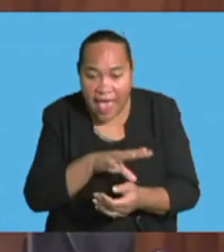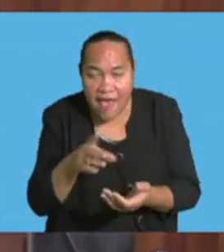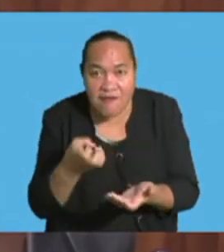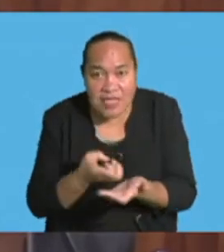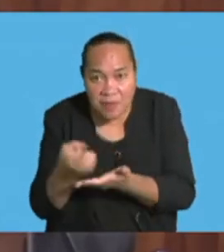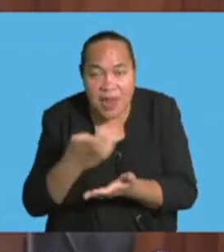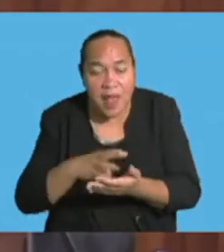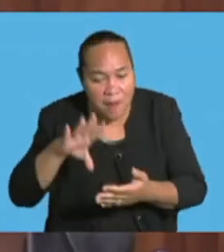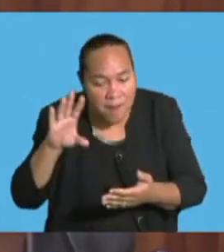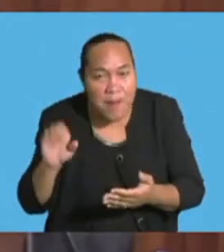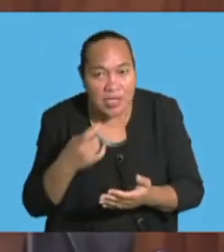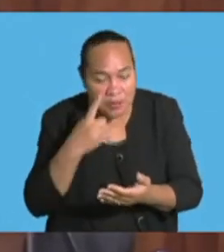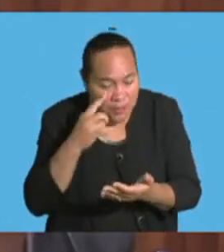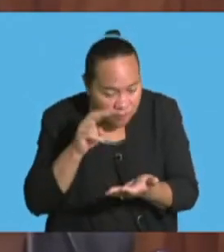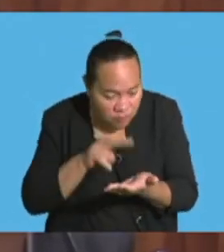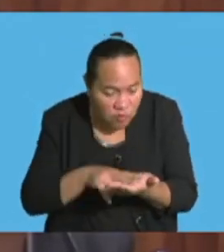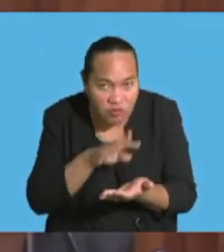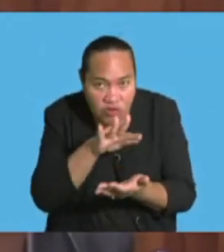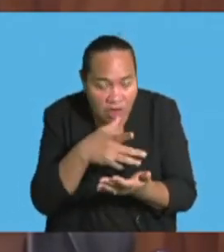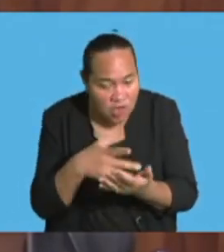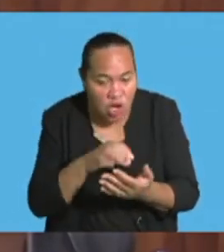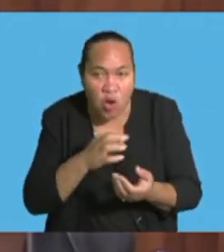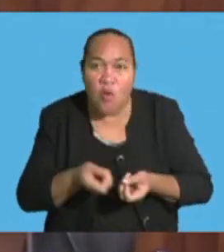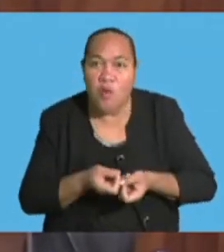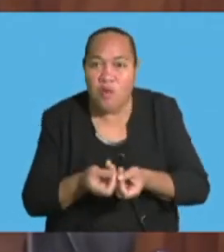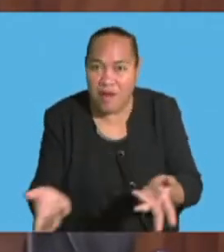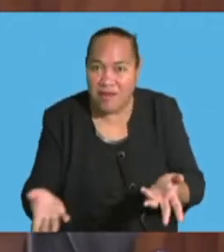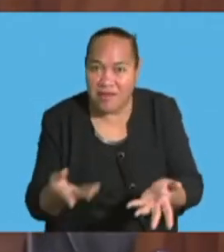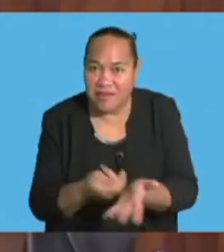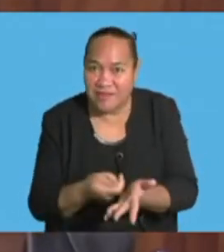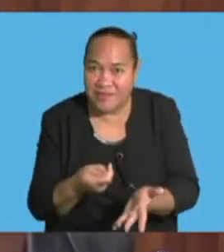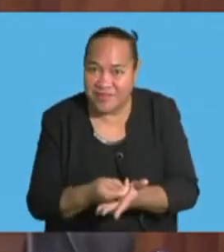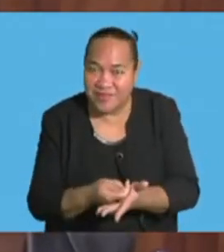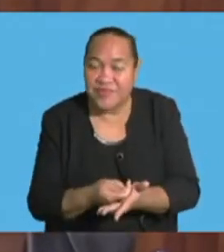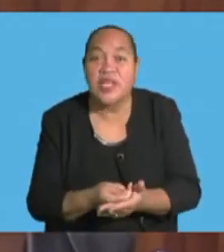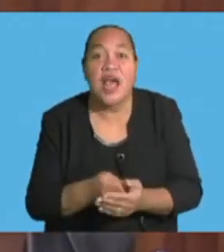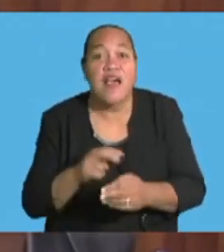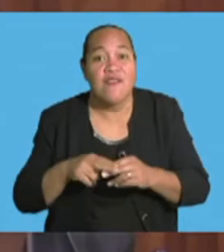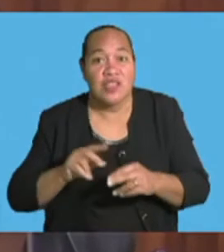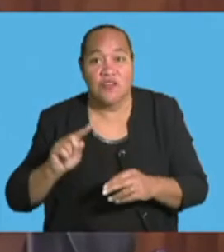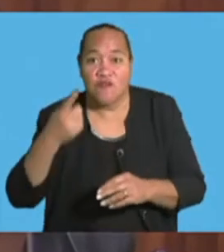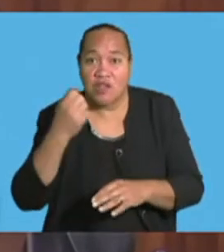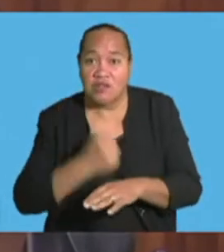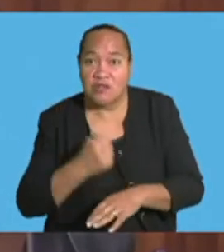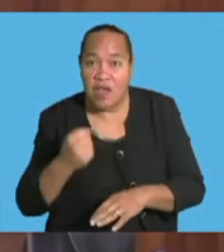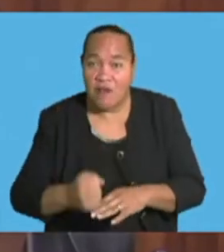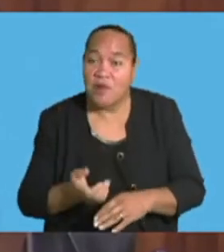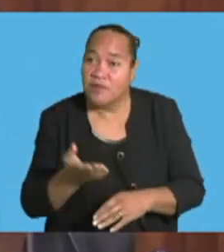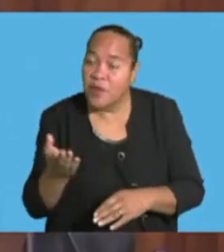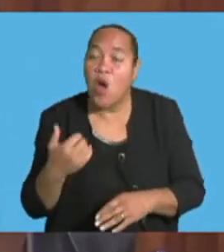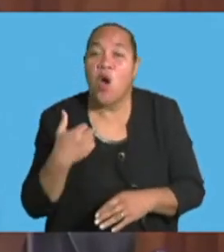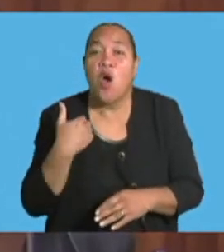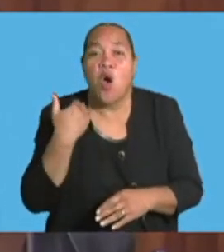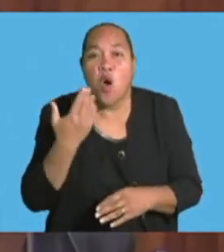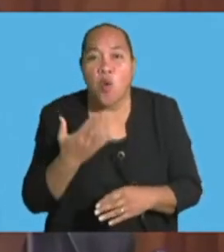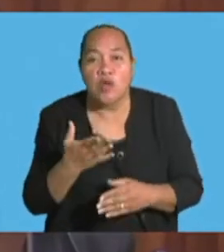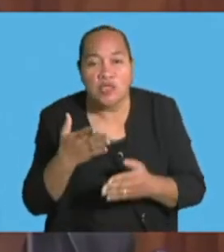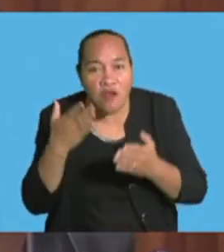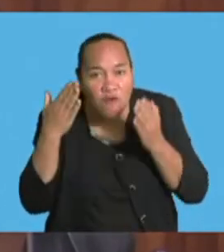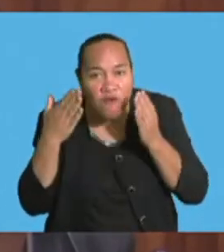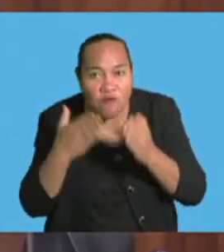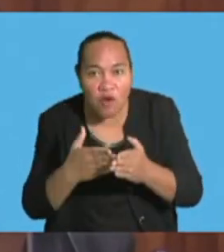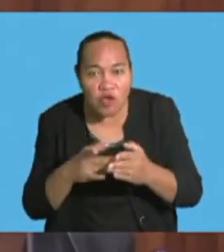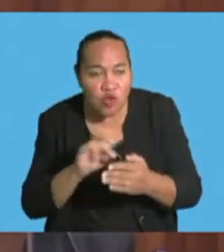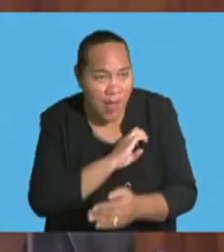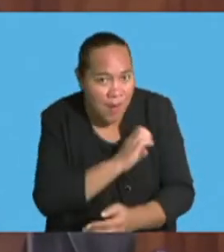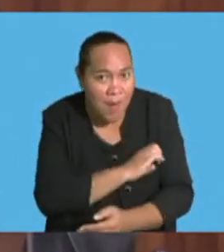accounted for and that there is no wastage. Fiji First Government has always been focused to empower its people to